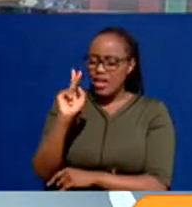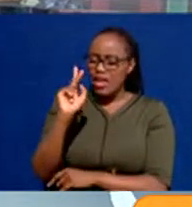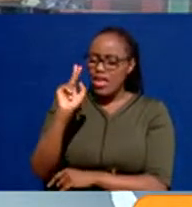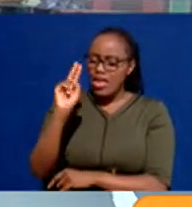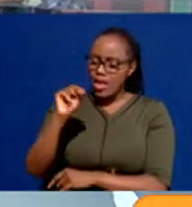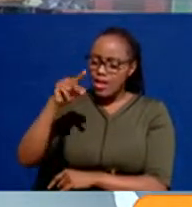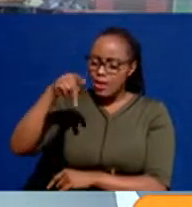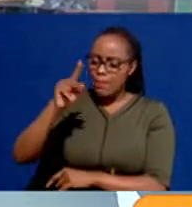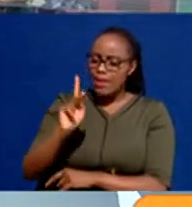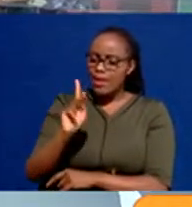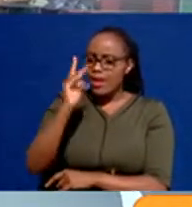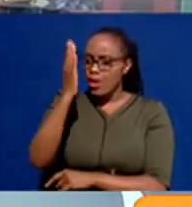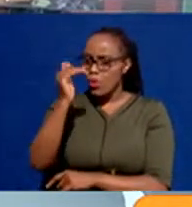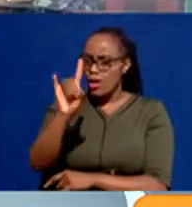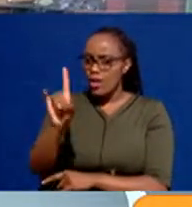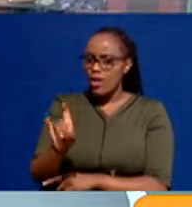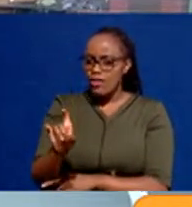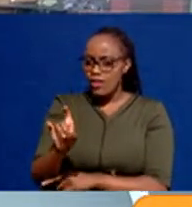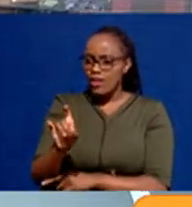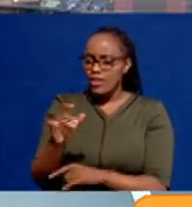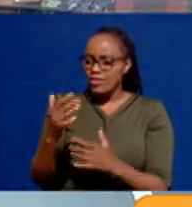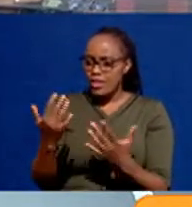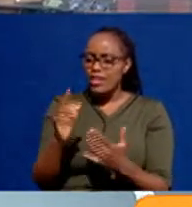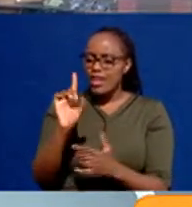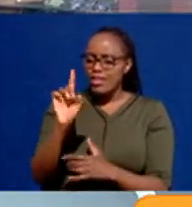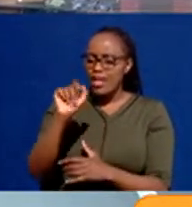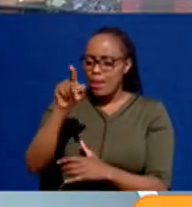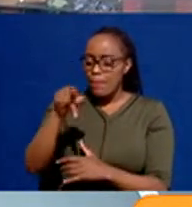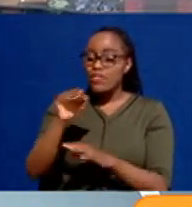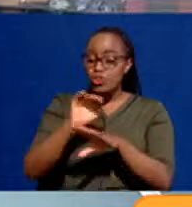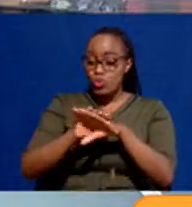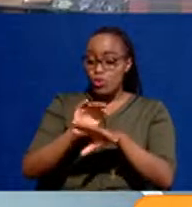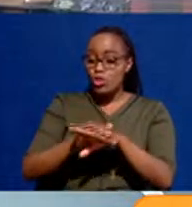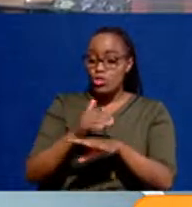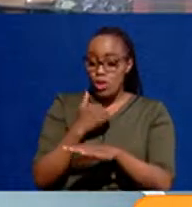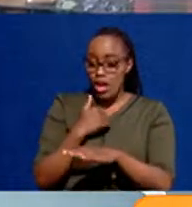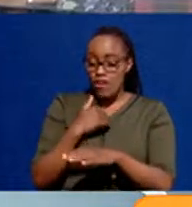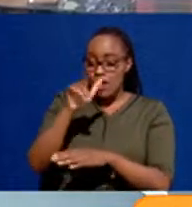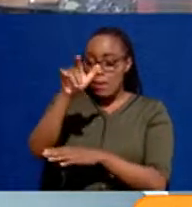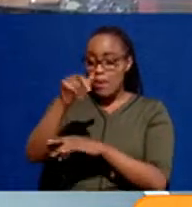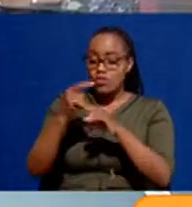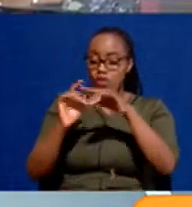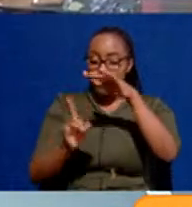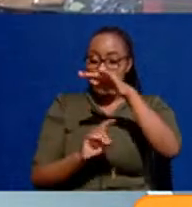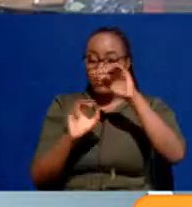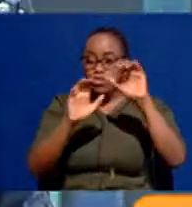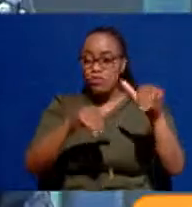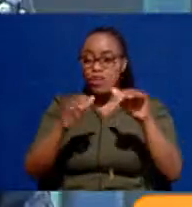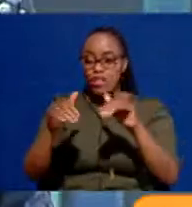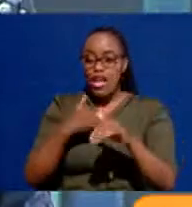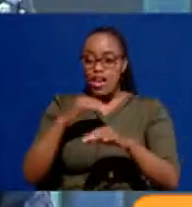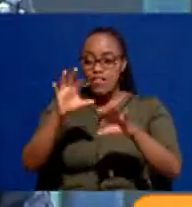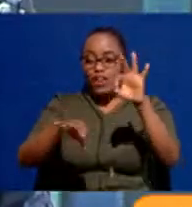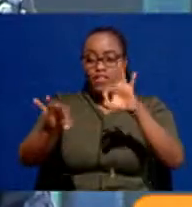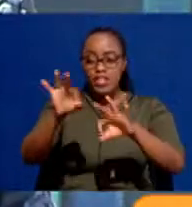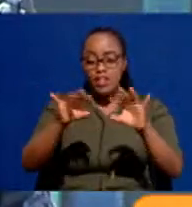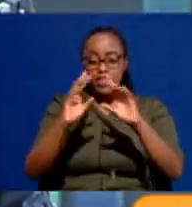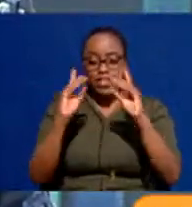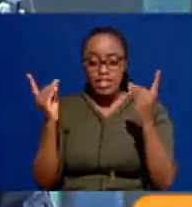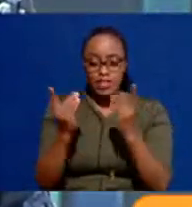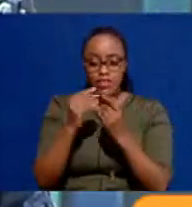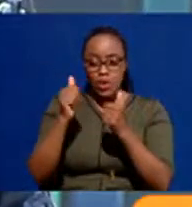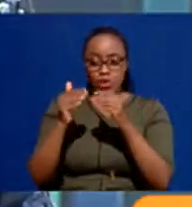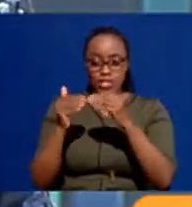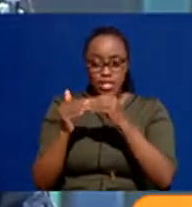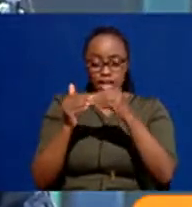Why NPK? Okay, it would have been great to have someone from the Ministry of Agriculture. They actually have a fertilizer department that